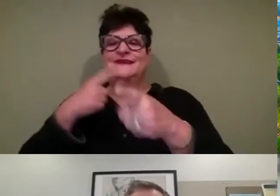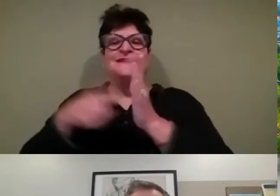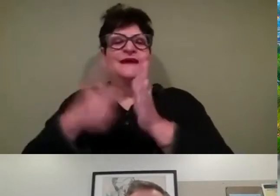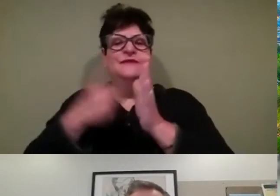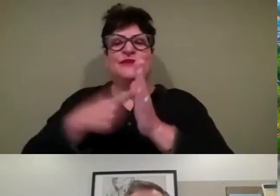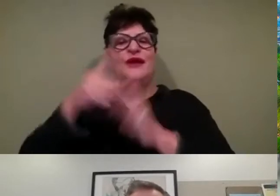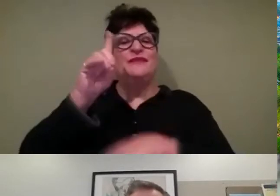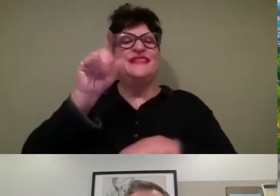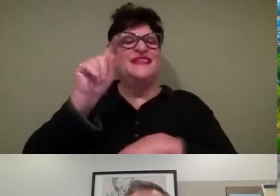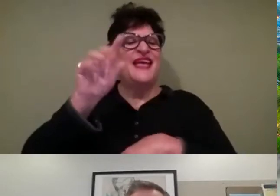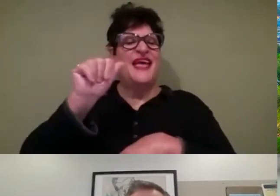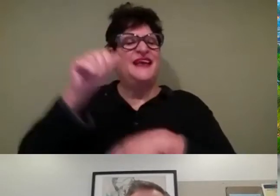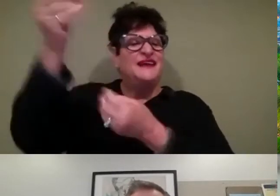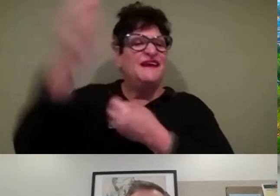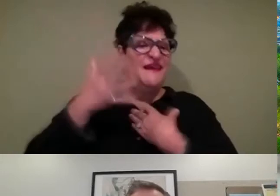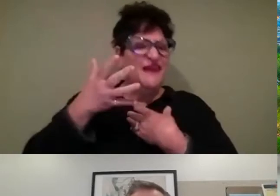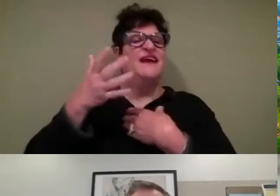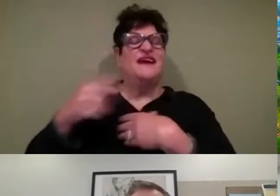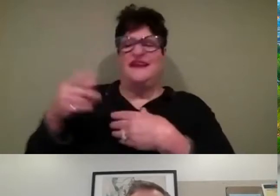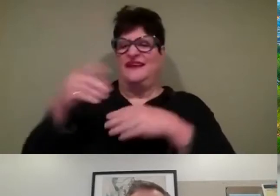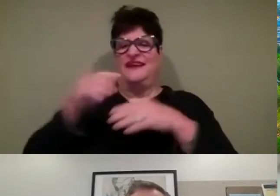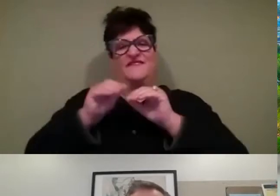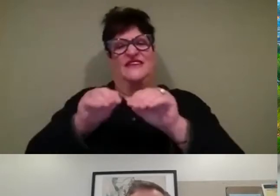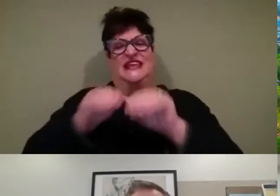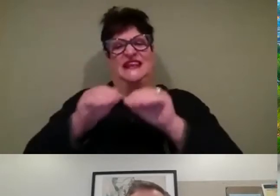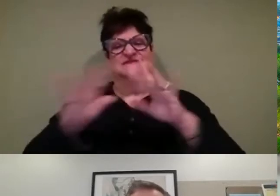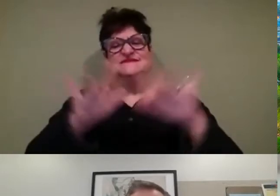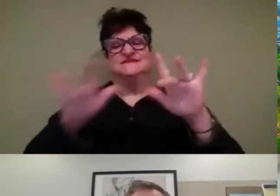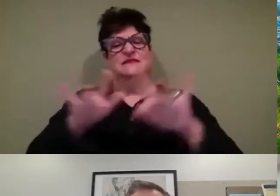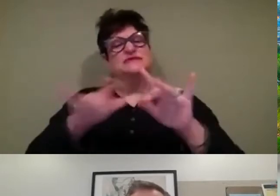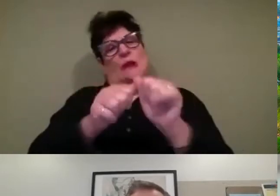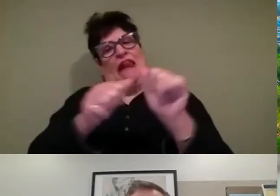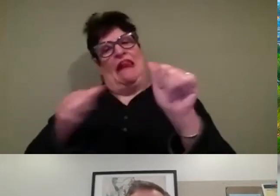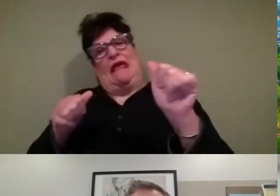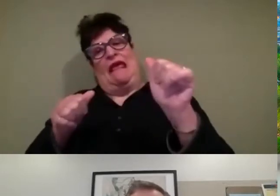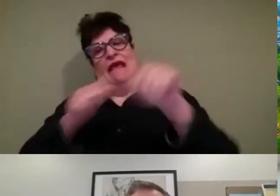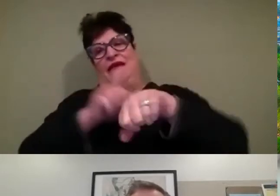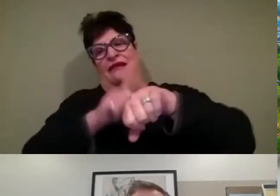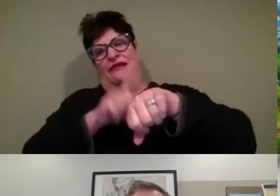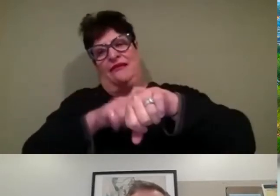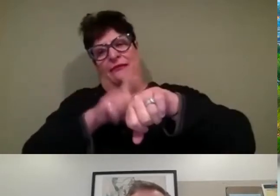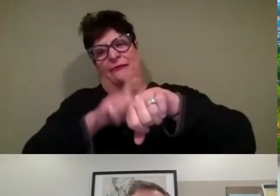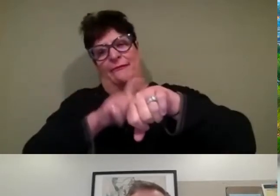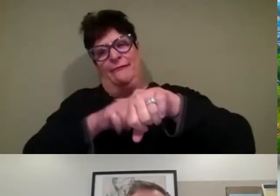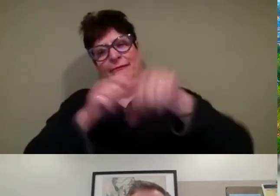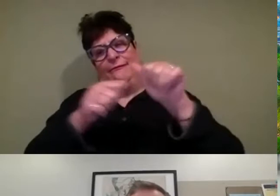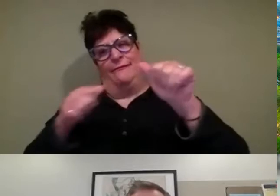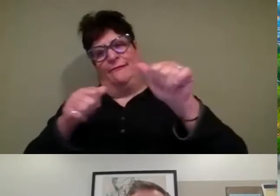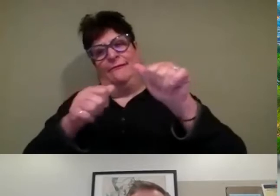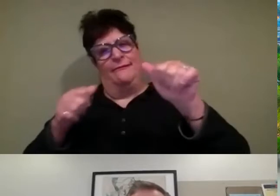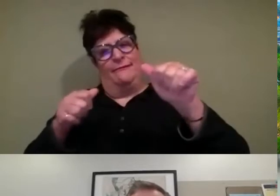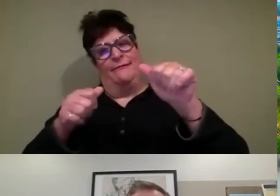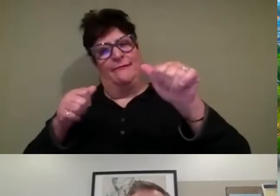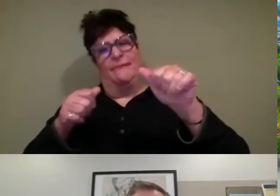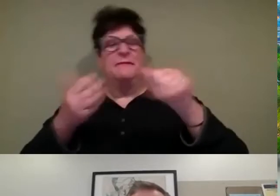dumps that come into our system, and so there's a slight lag. I know that there was a slight delay